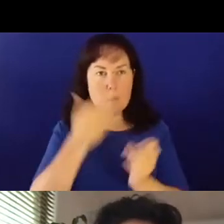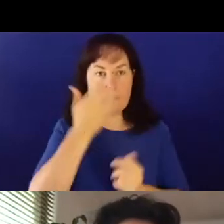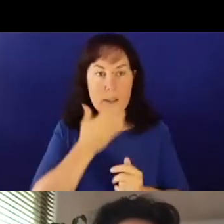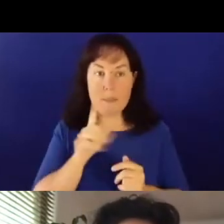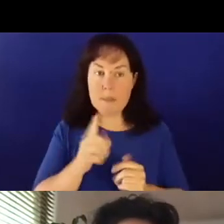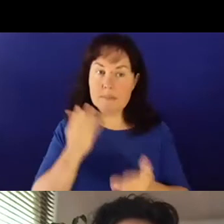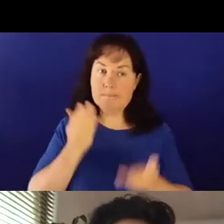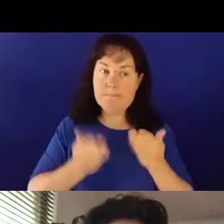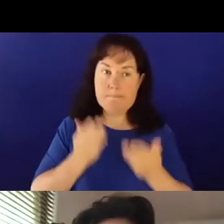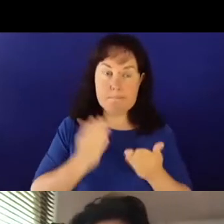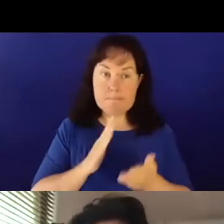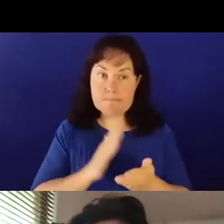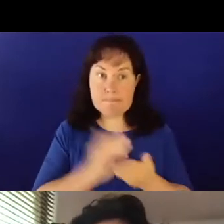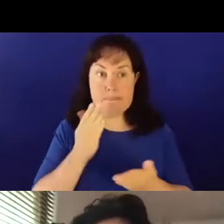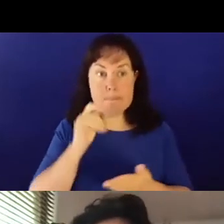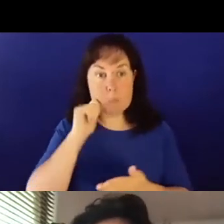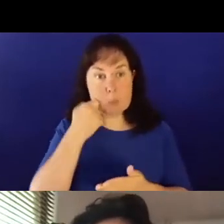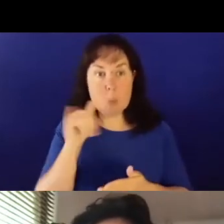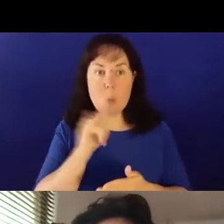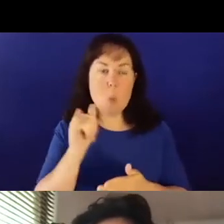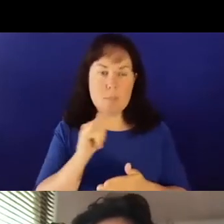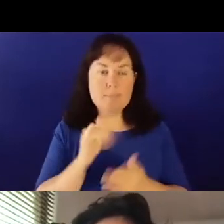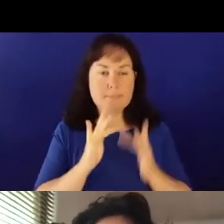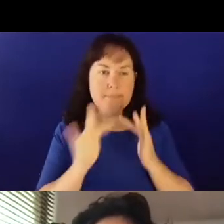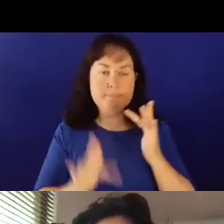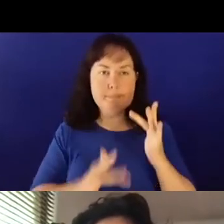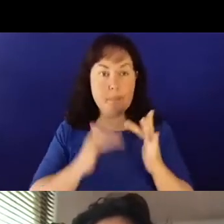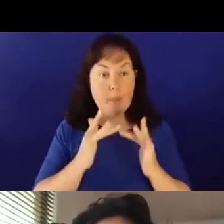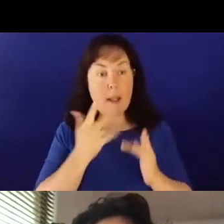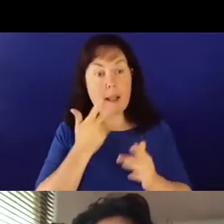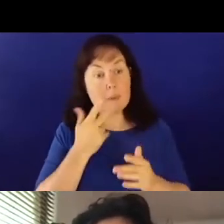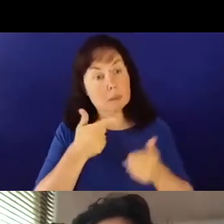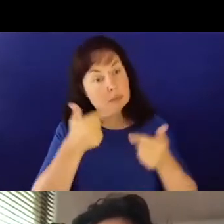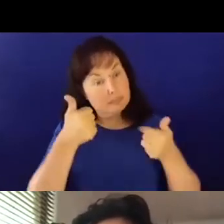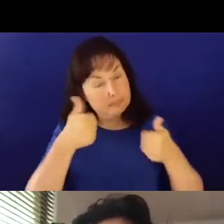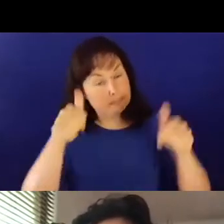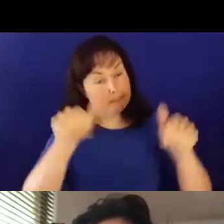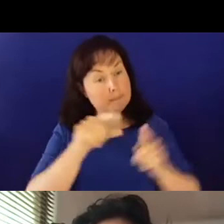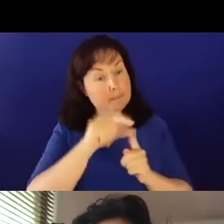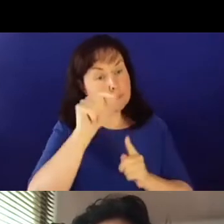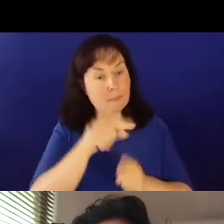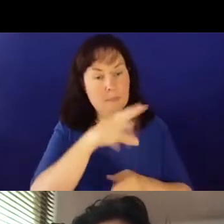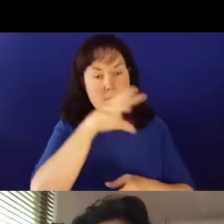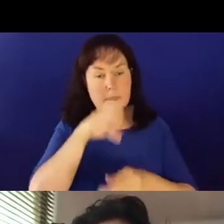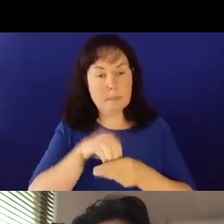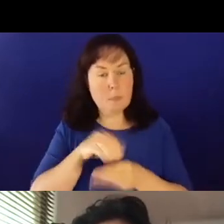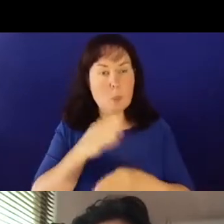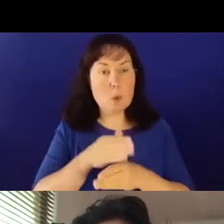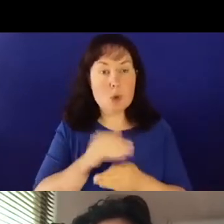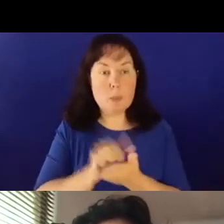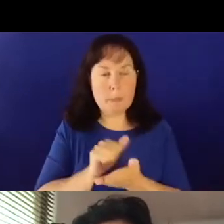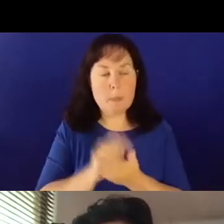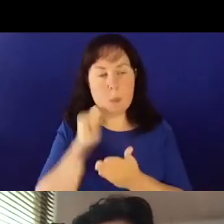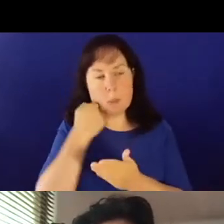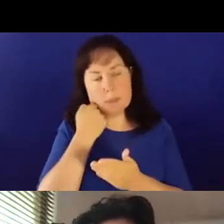whether that will be in person or virtually, but obviously if you're successful for the workshop, we'll let you know. However, your team can be bigger than that 2 or 3, but just know